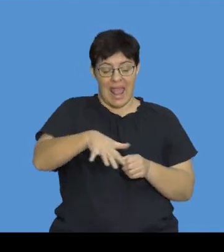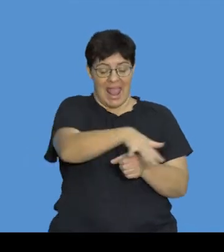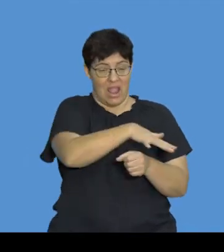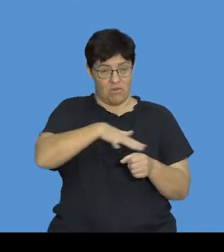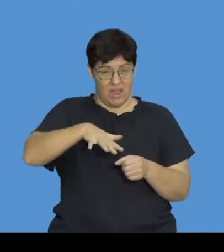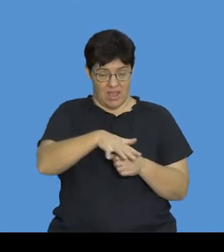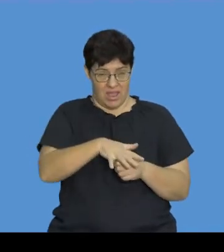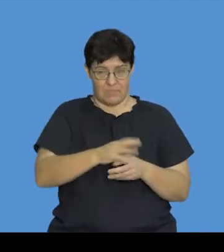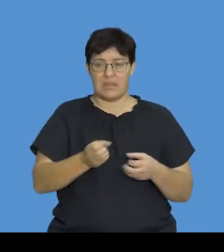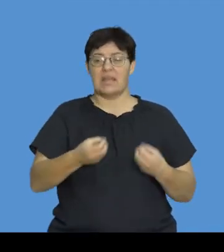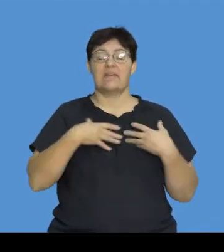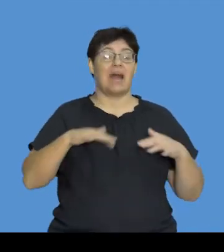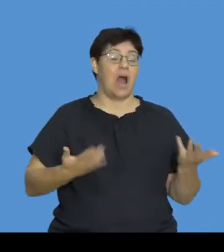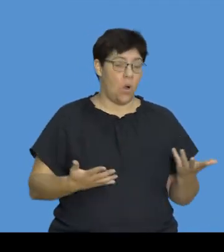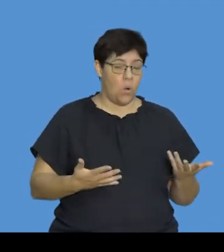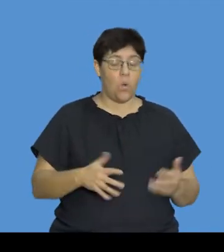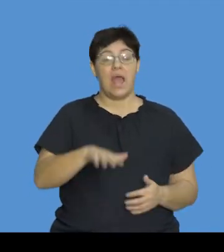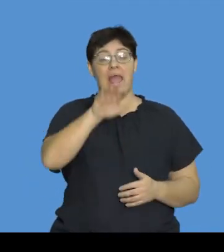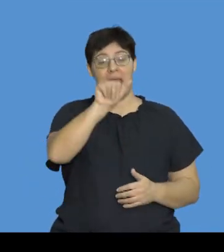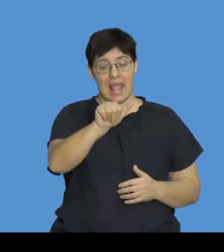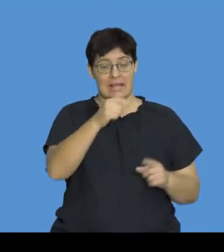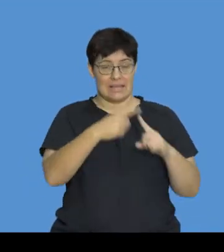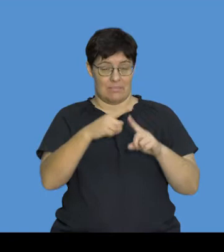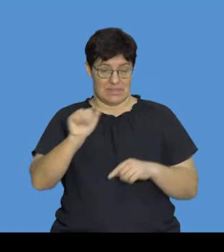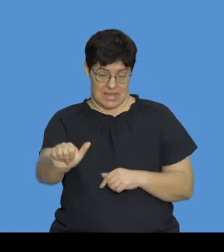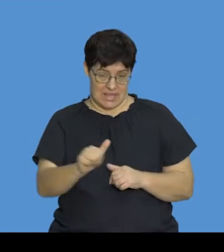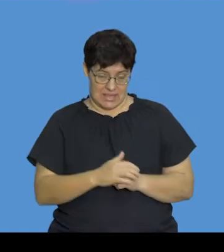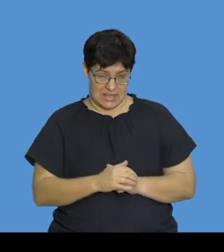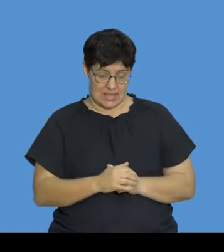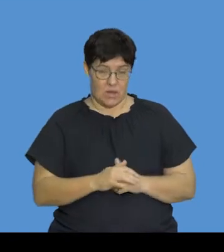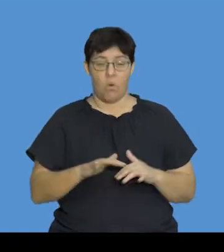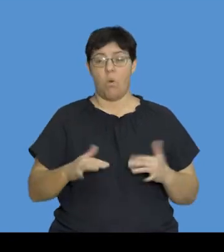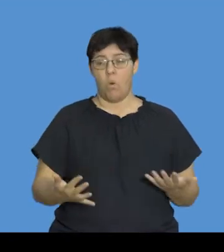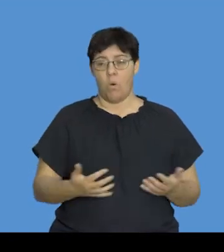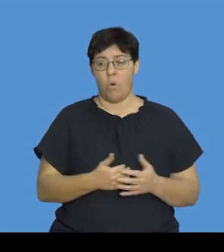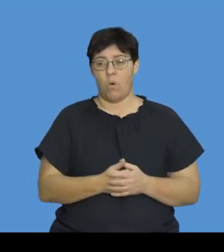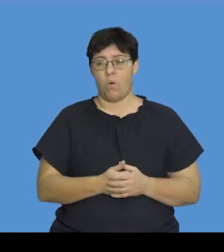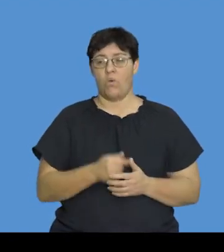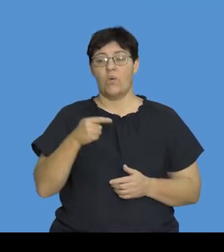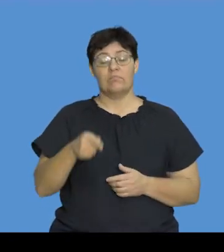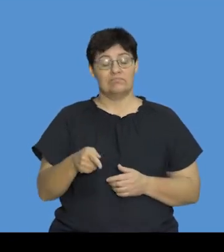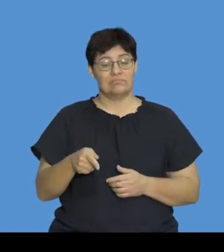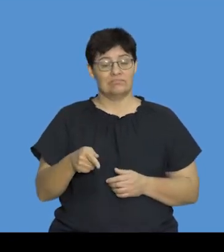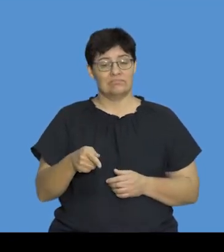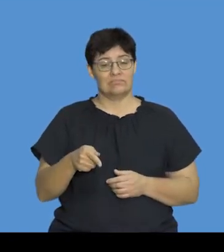square is given by A multiplied by A. Or rather, because this falls